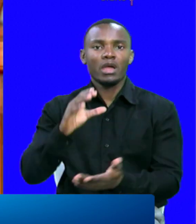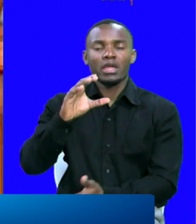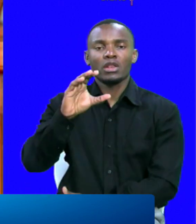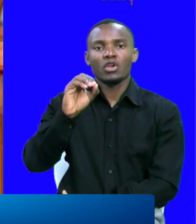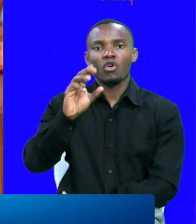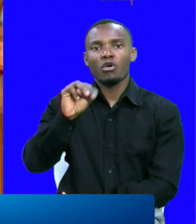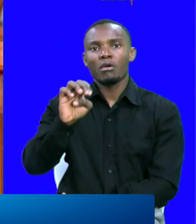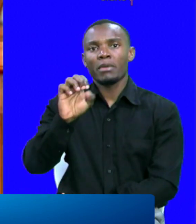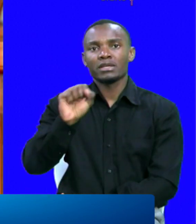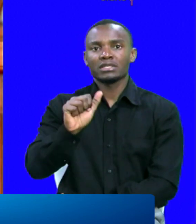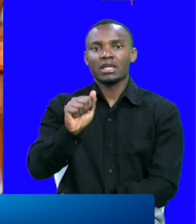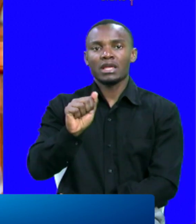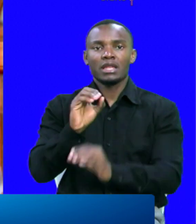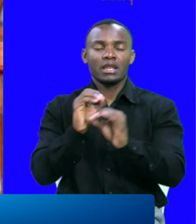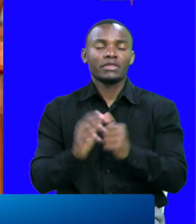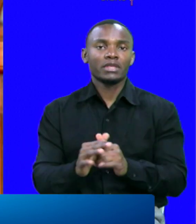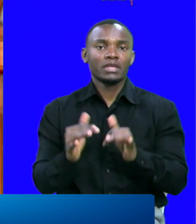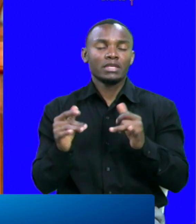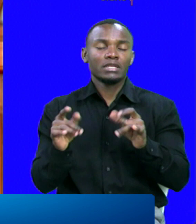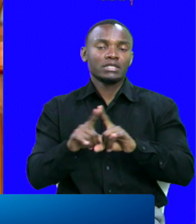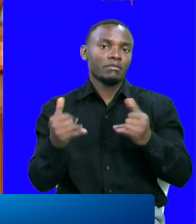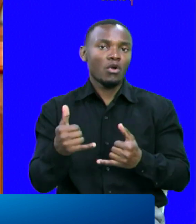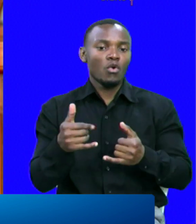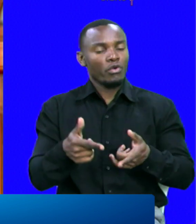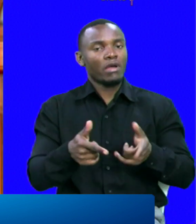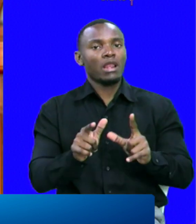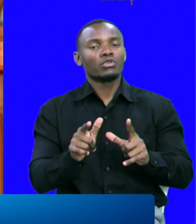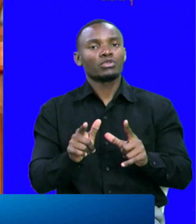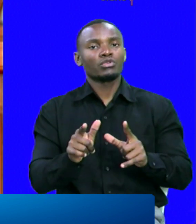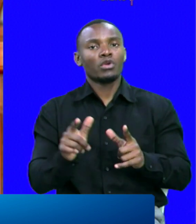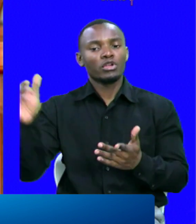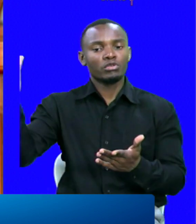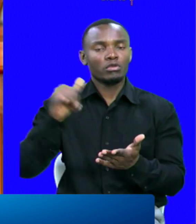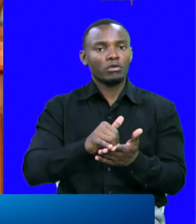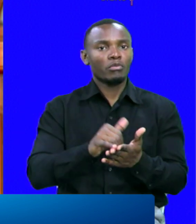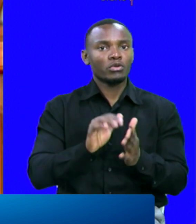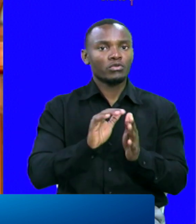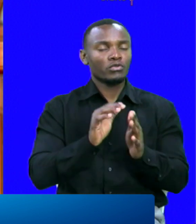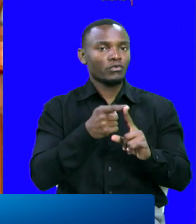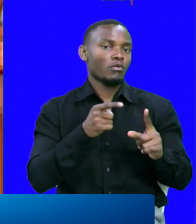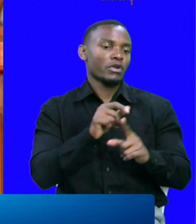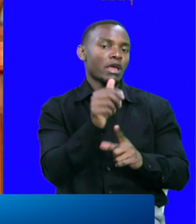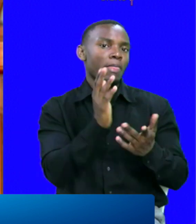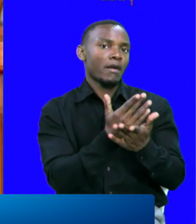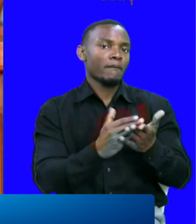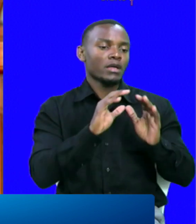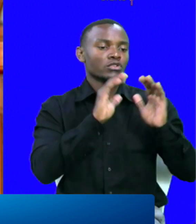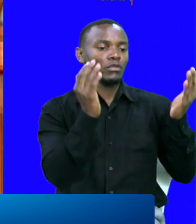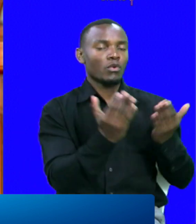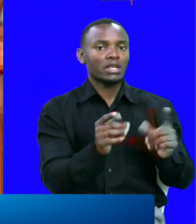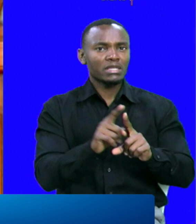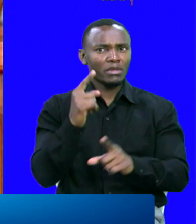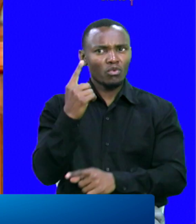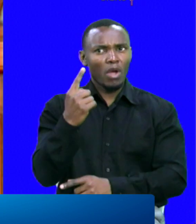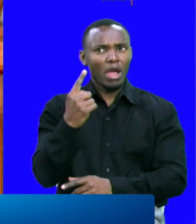is no cane to harvest. Now that we have ascertained that there isn't sufficient supply in the Comesa area, we've now